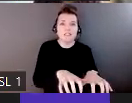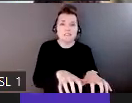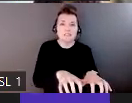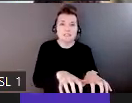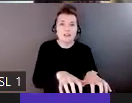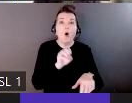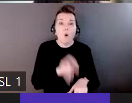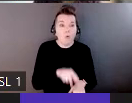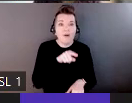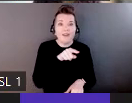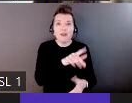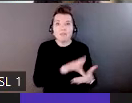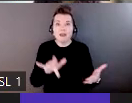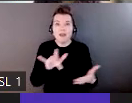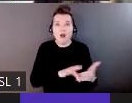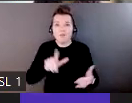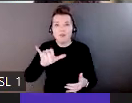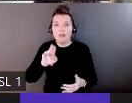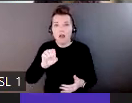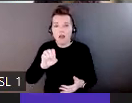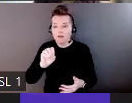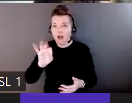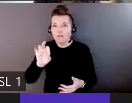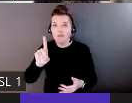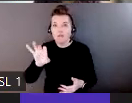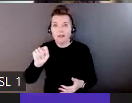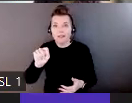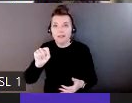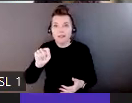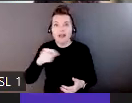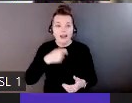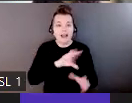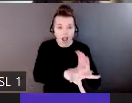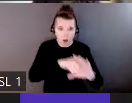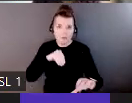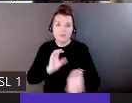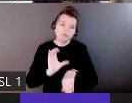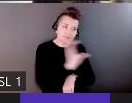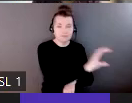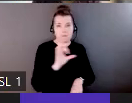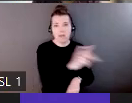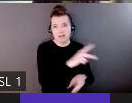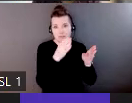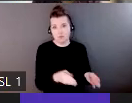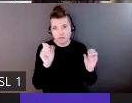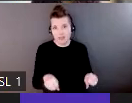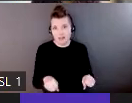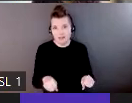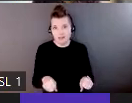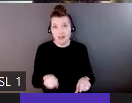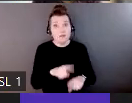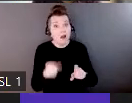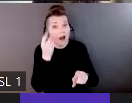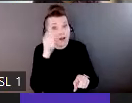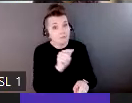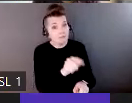while the money comes back. And those cases are quite satisfying. Well, thank you. Still wouldn't say sorry though, Mary, to